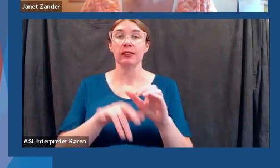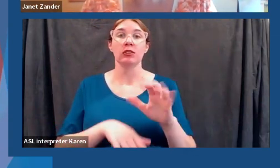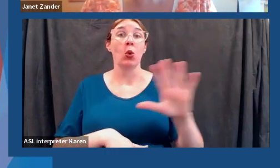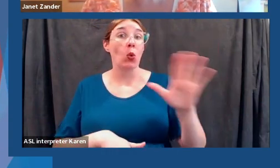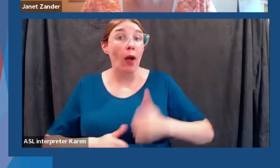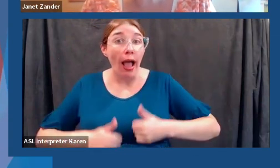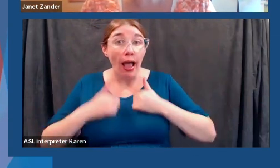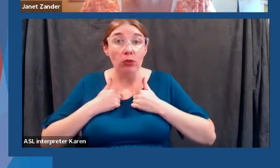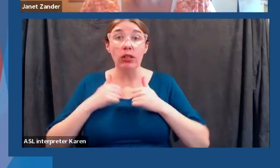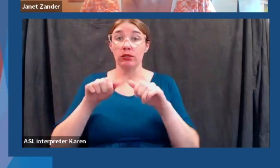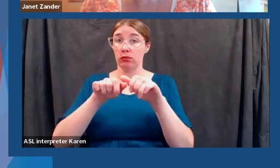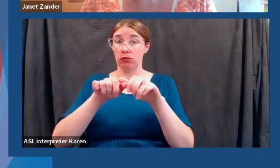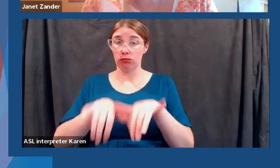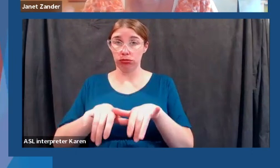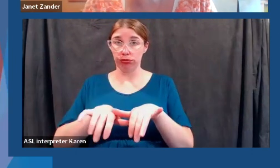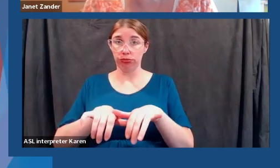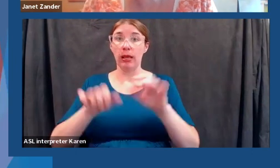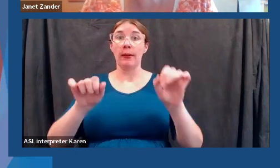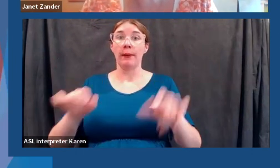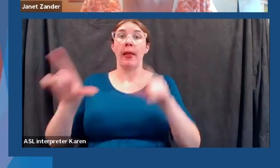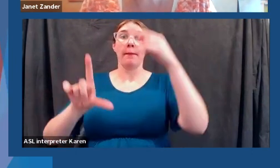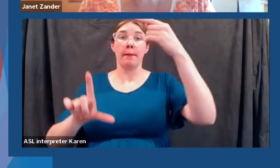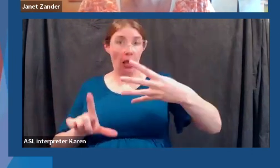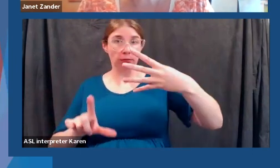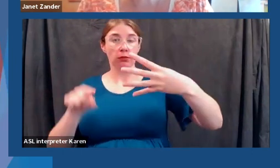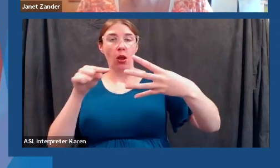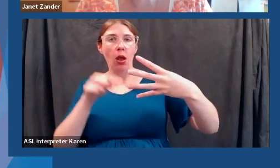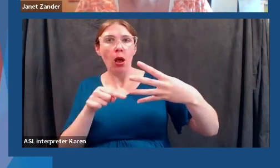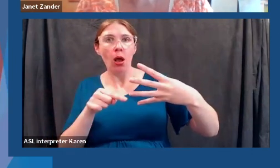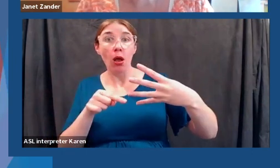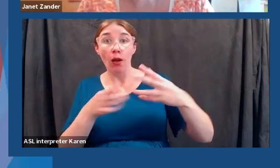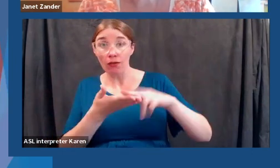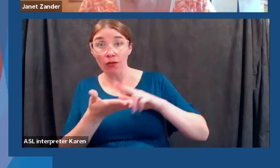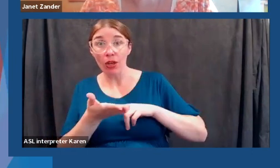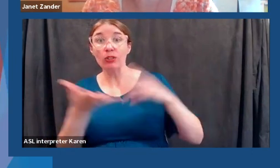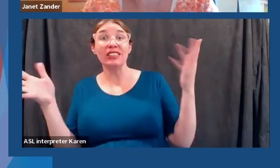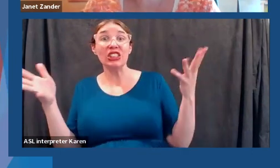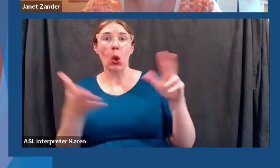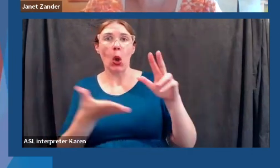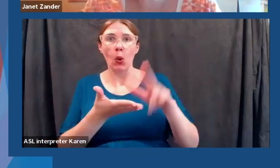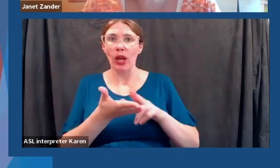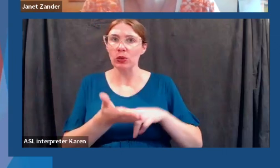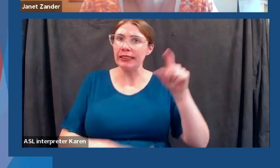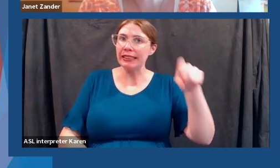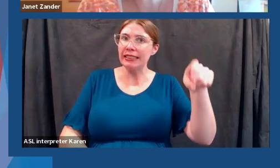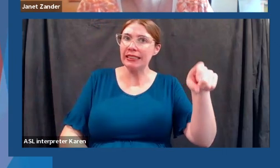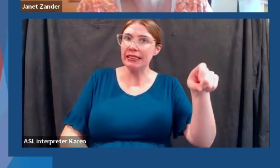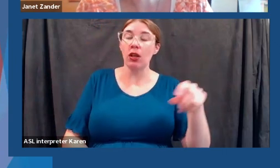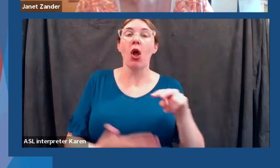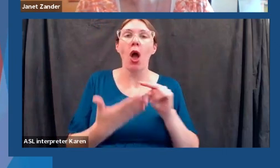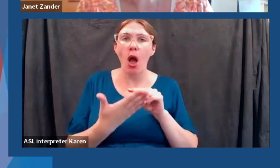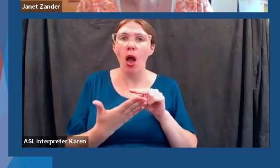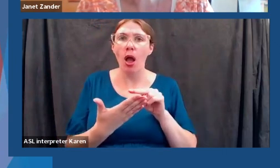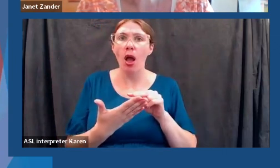address that they're going to be voting from and see if that's in the system. They can confirm that voting address and mailing